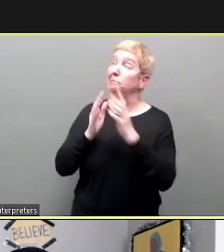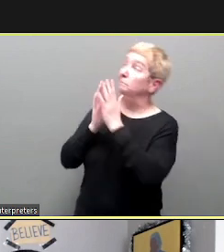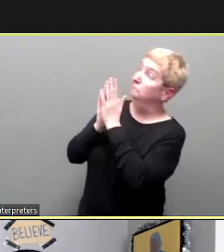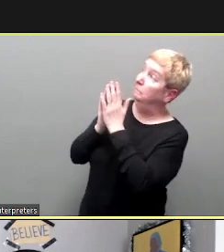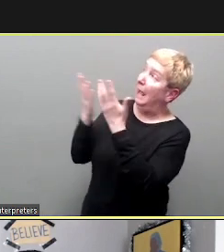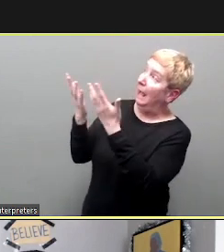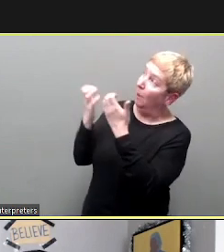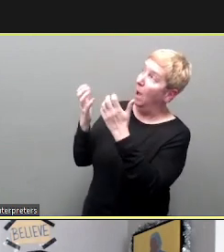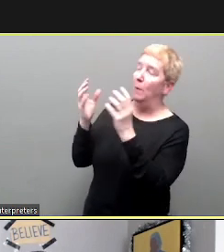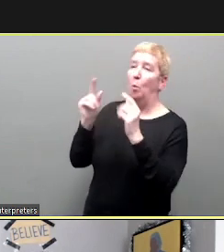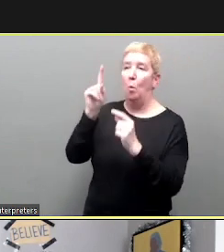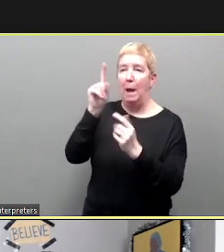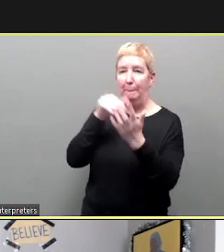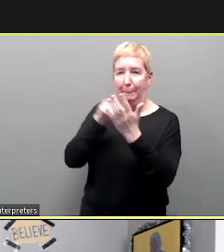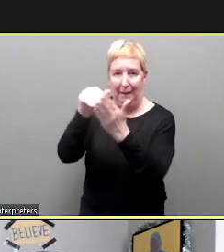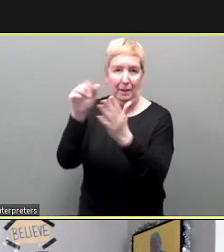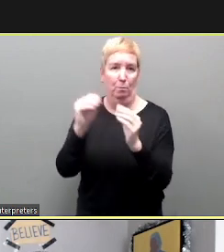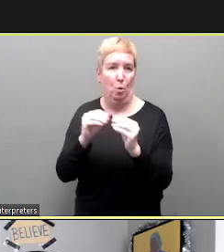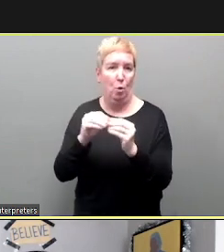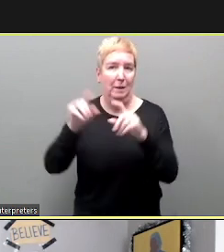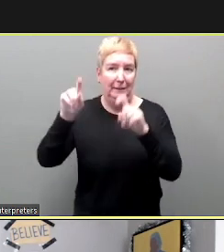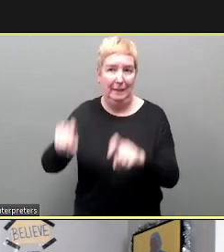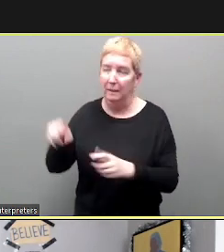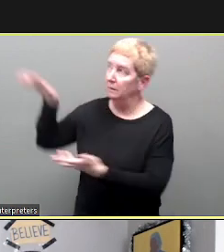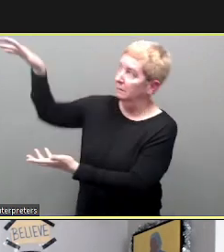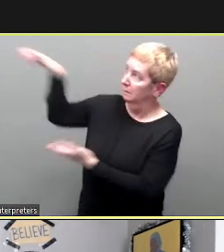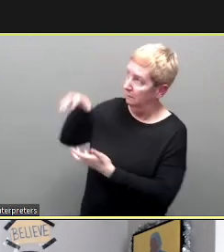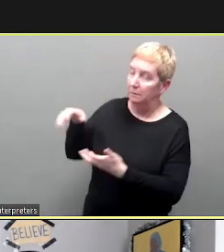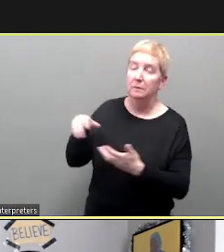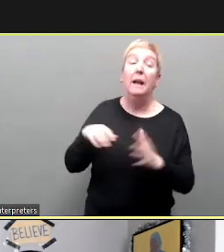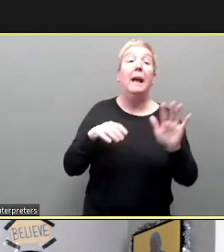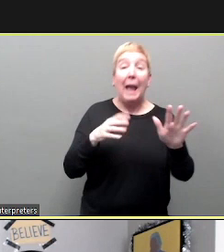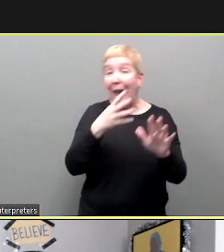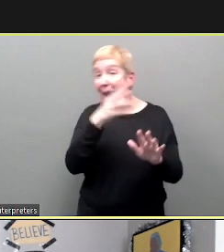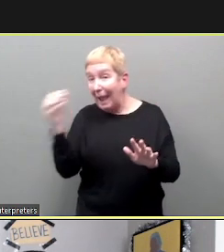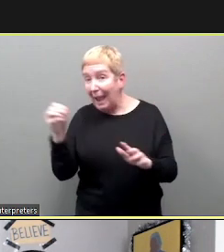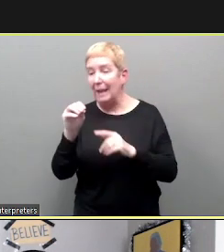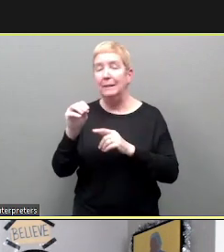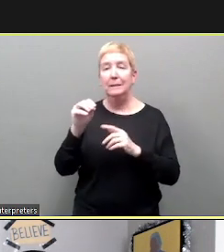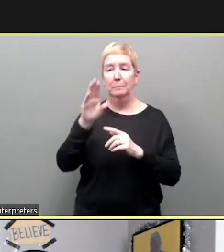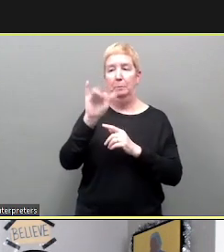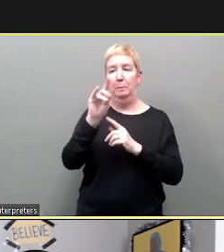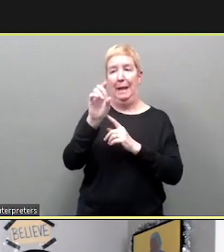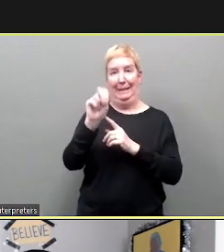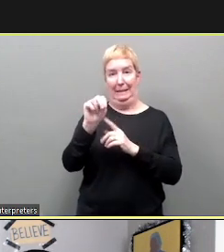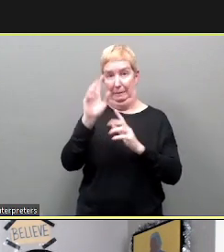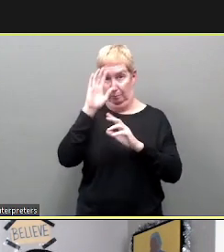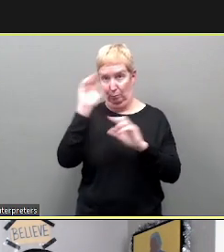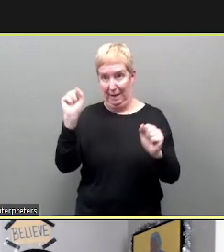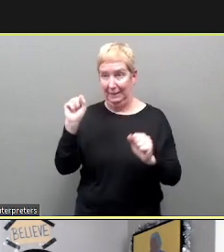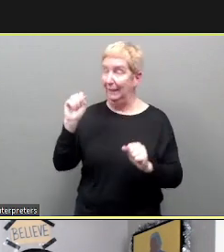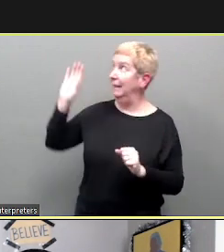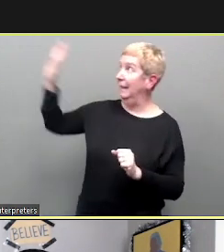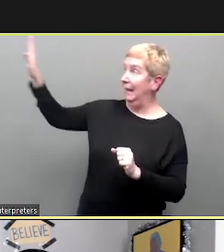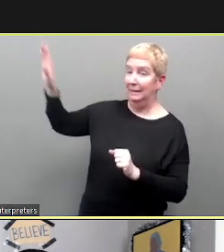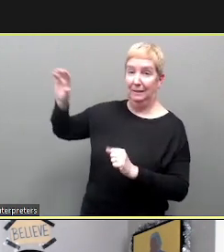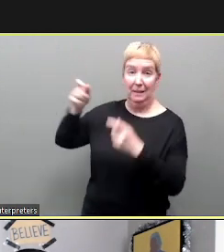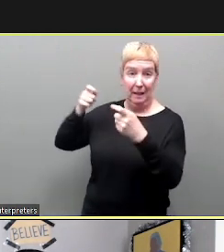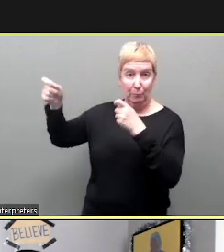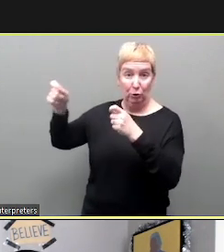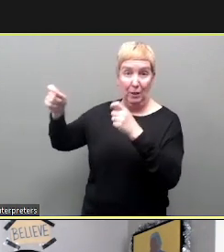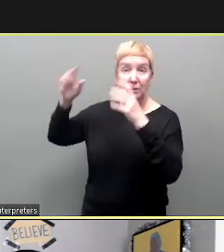more tests. In addition to that, the Biden administration is also working on getting tests that anybody can